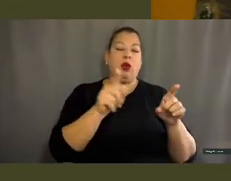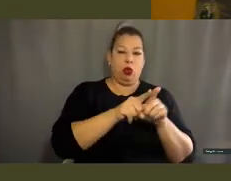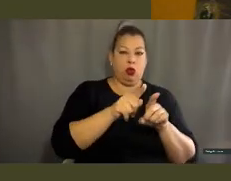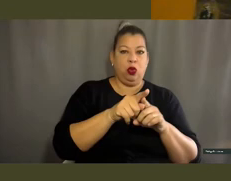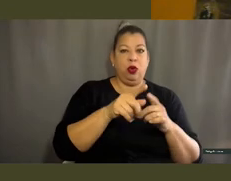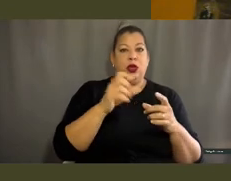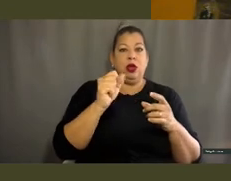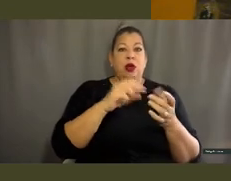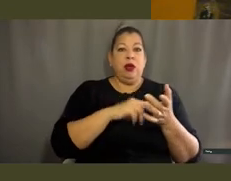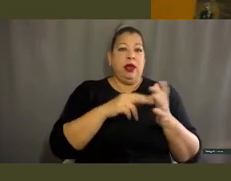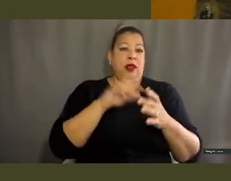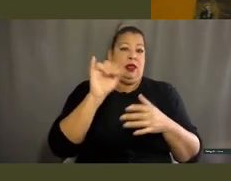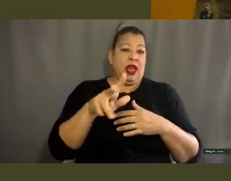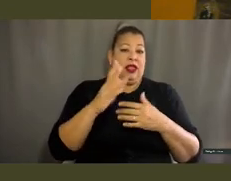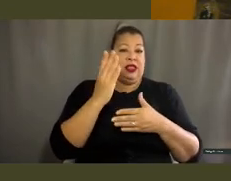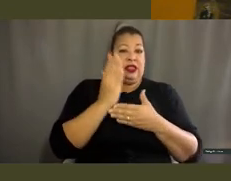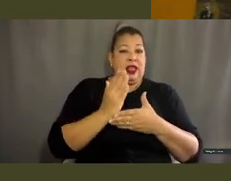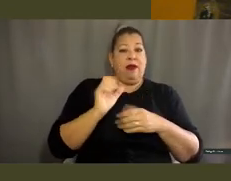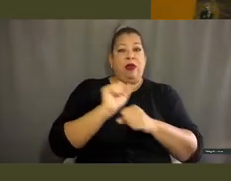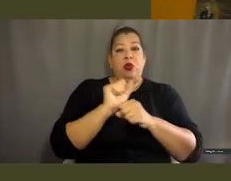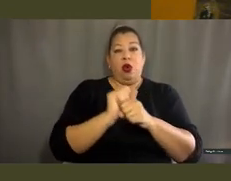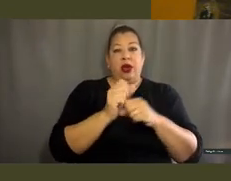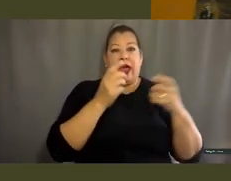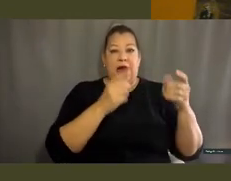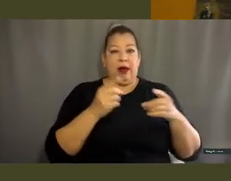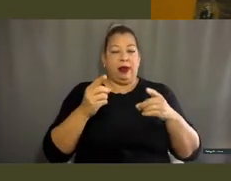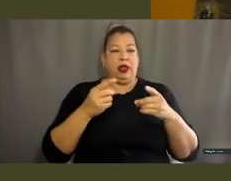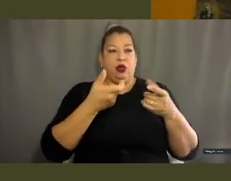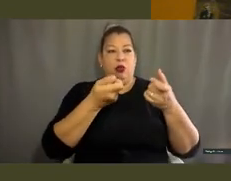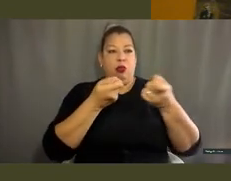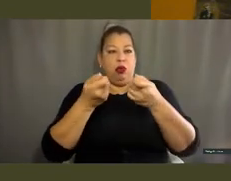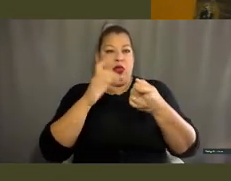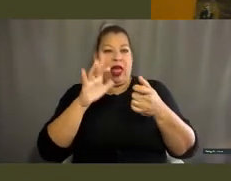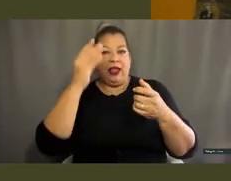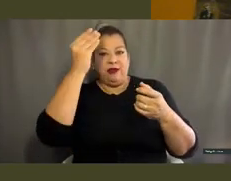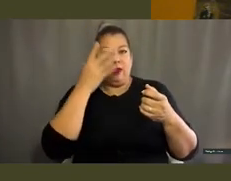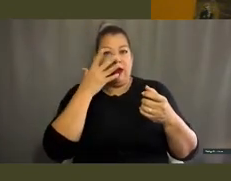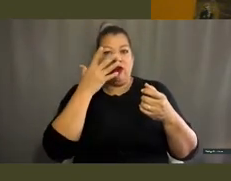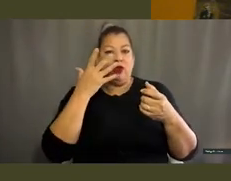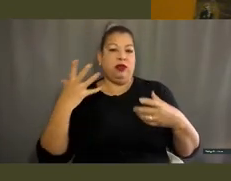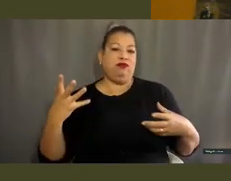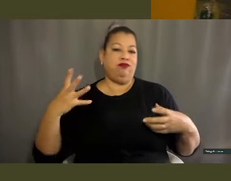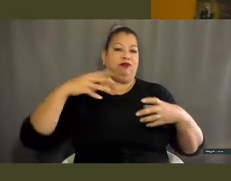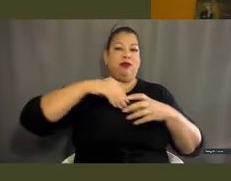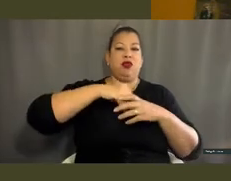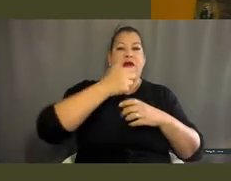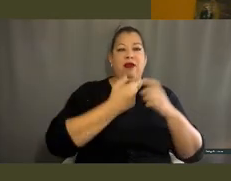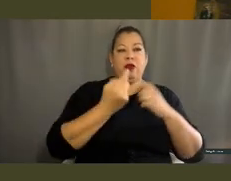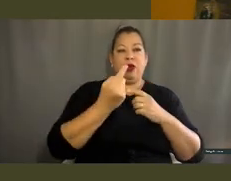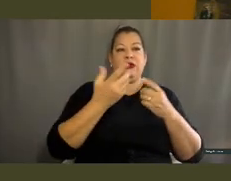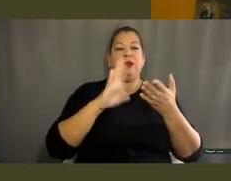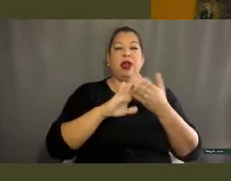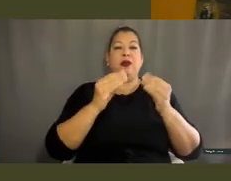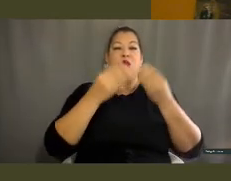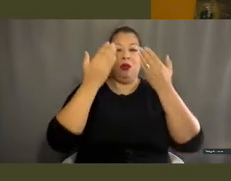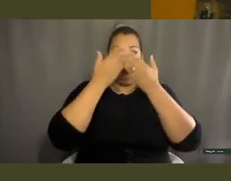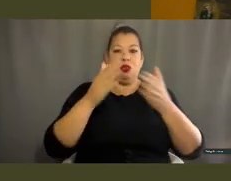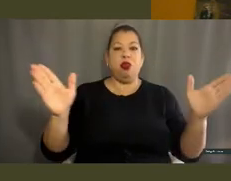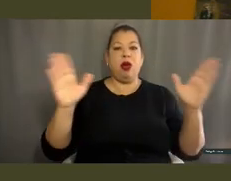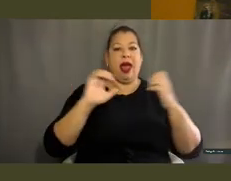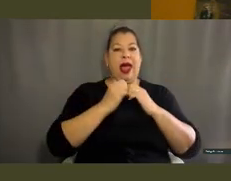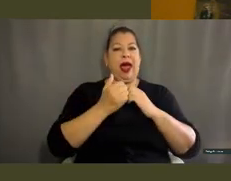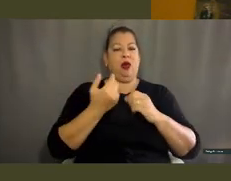That's sort of some of the work that's going on to bring that knowledge to broaden really how we view scientific knowledge.